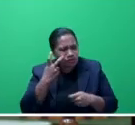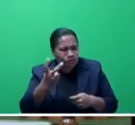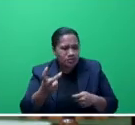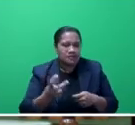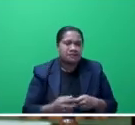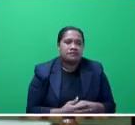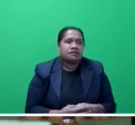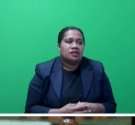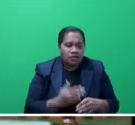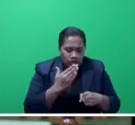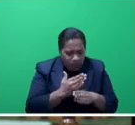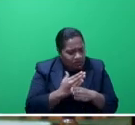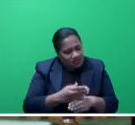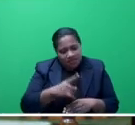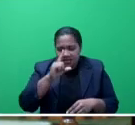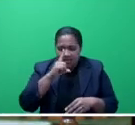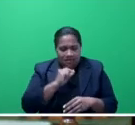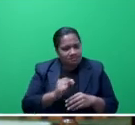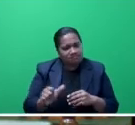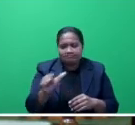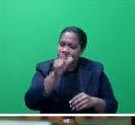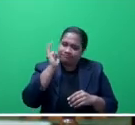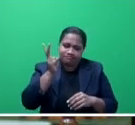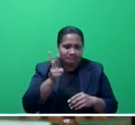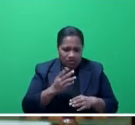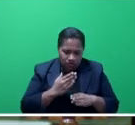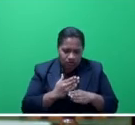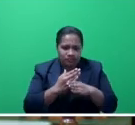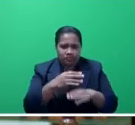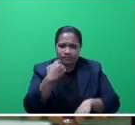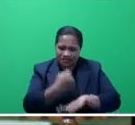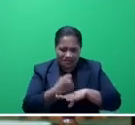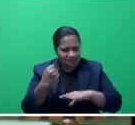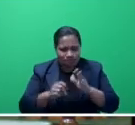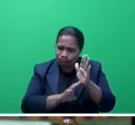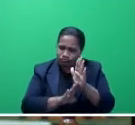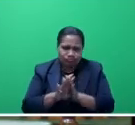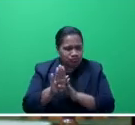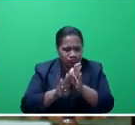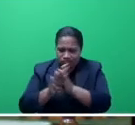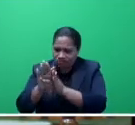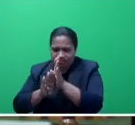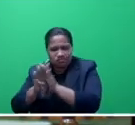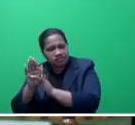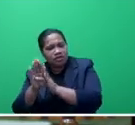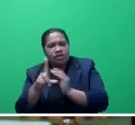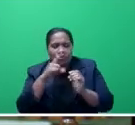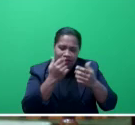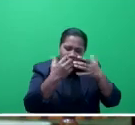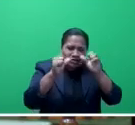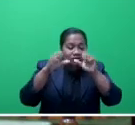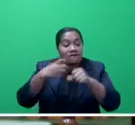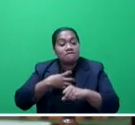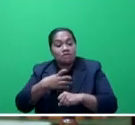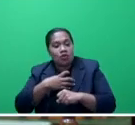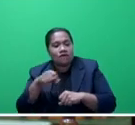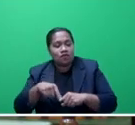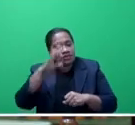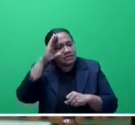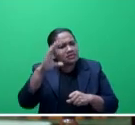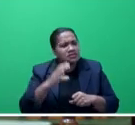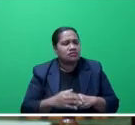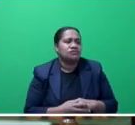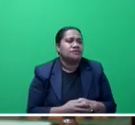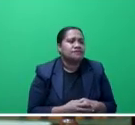could be restored. Government revenues could be on the rise, so we could deliver even more services and achieve more of our vision for the country. The ocean and our